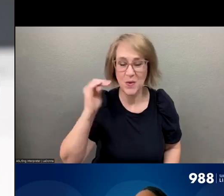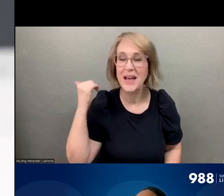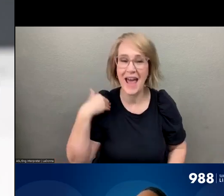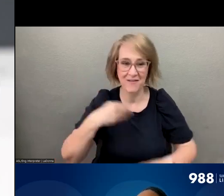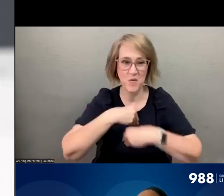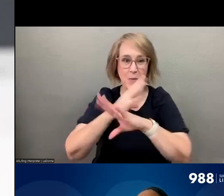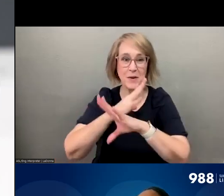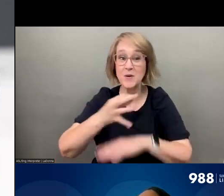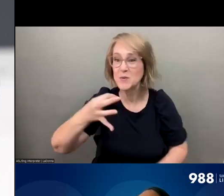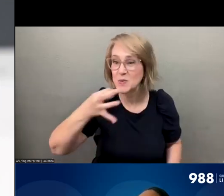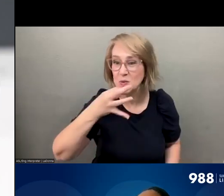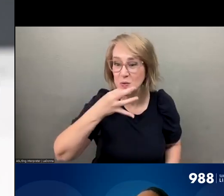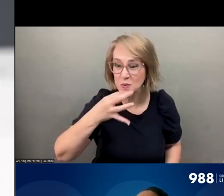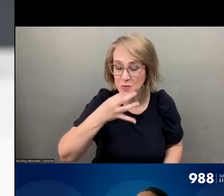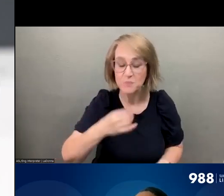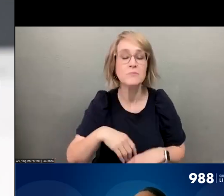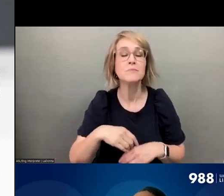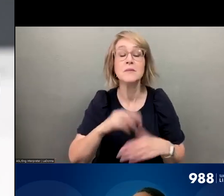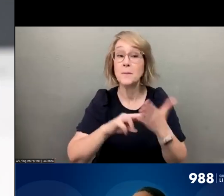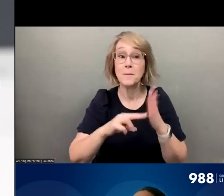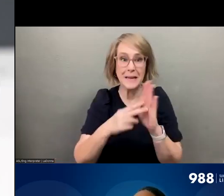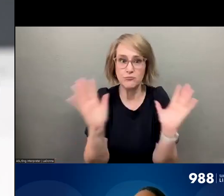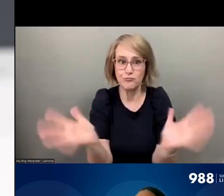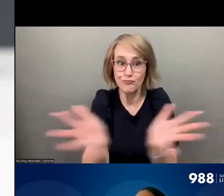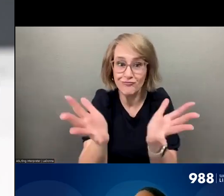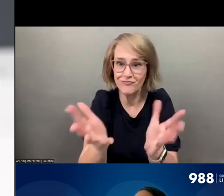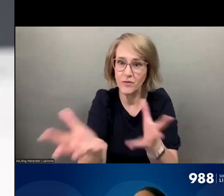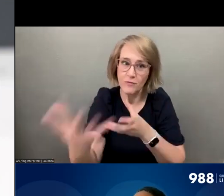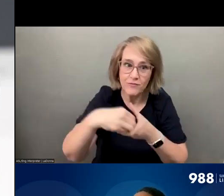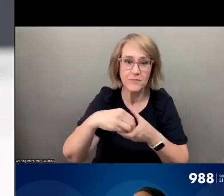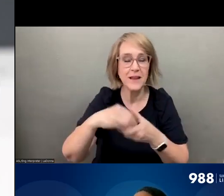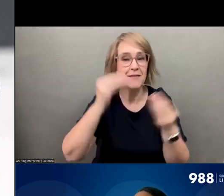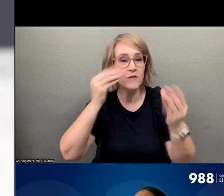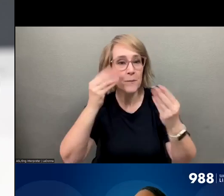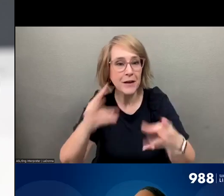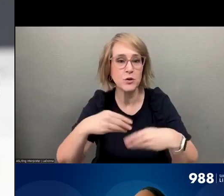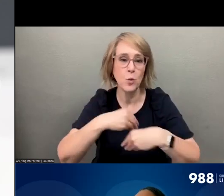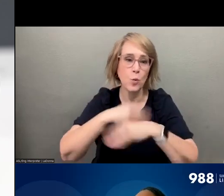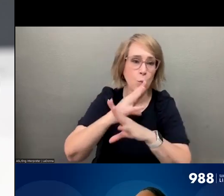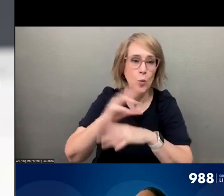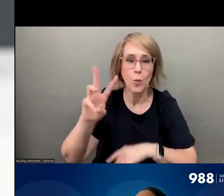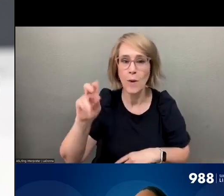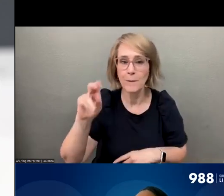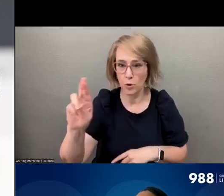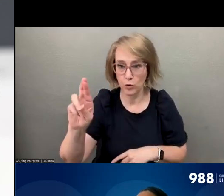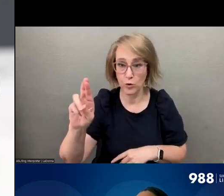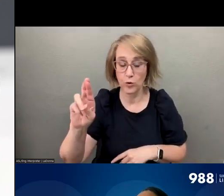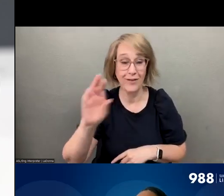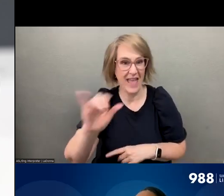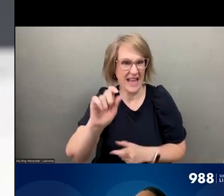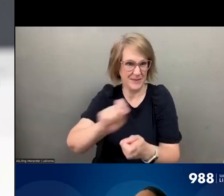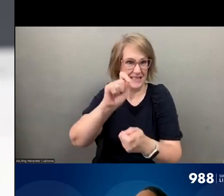coming up. So we encourage you to join us for an informational webinar on that